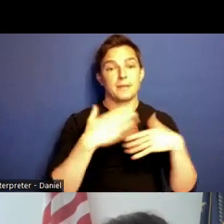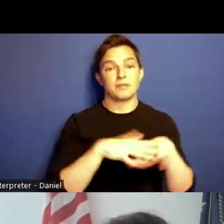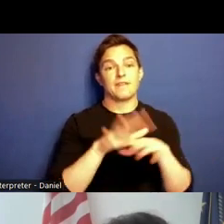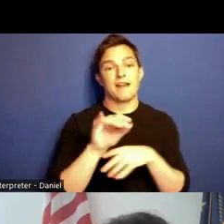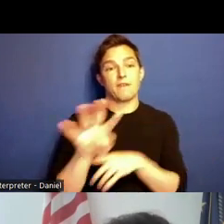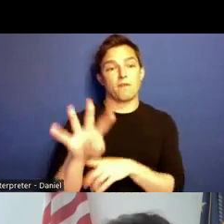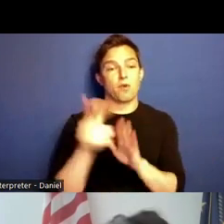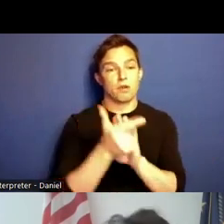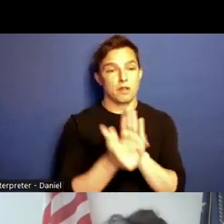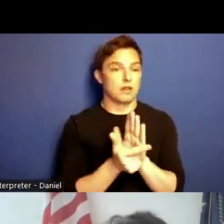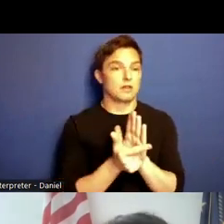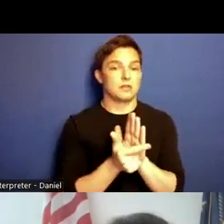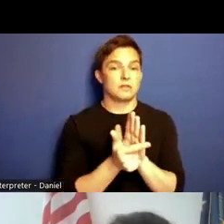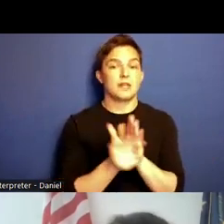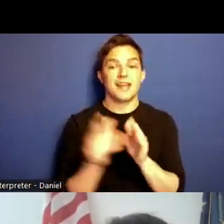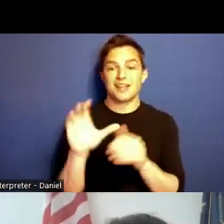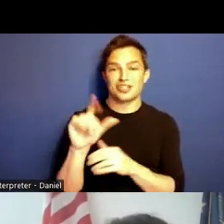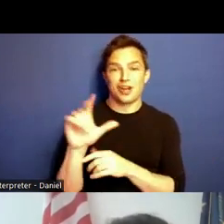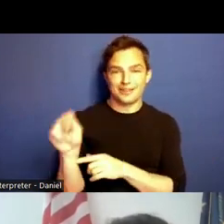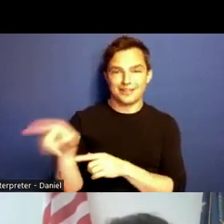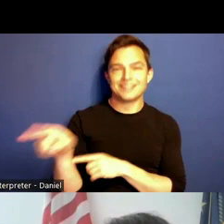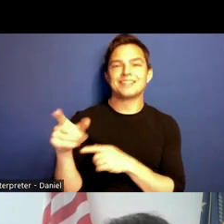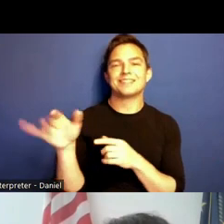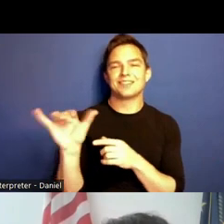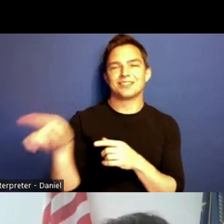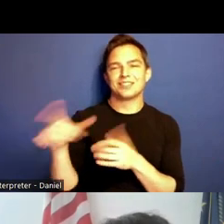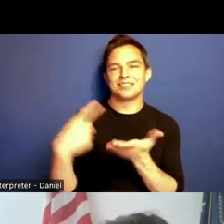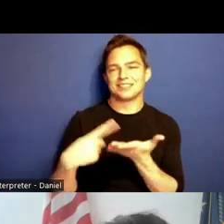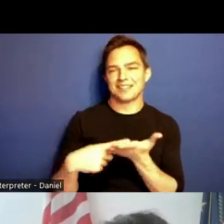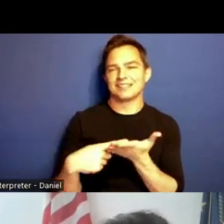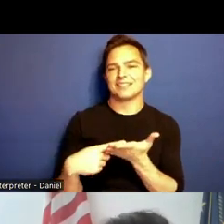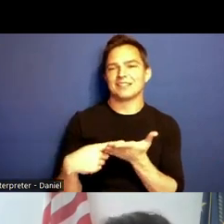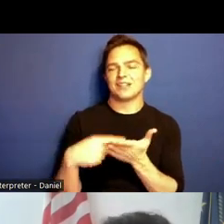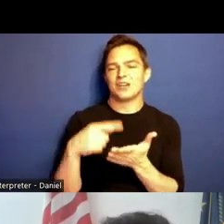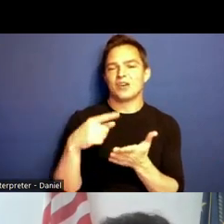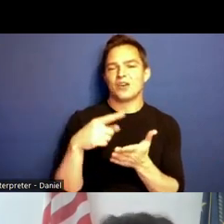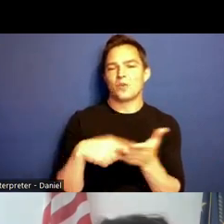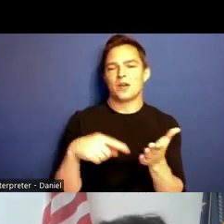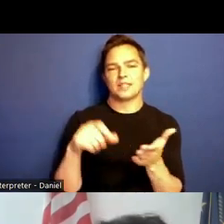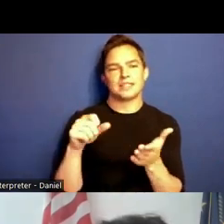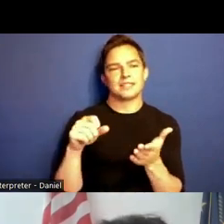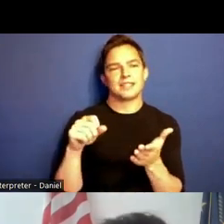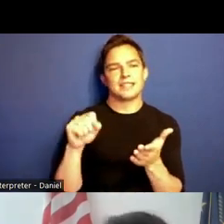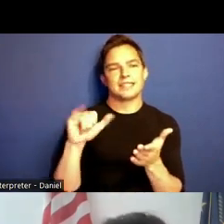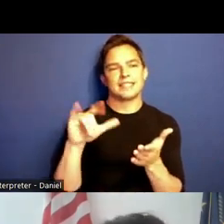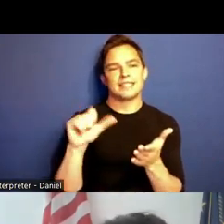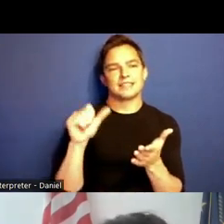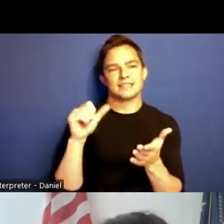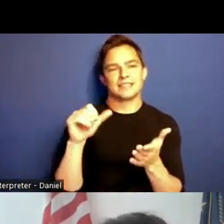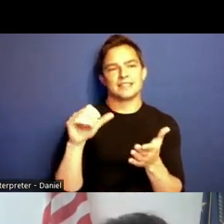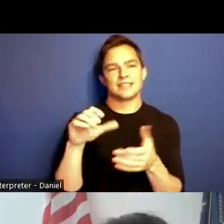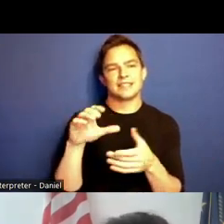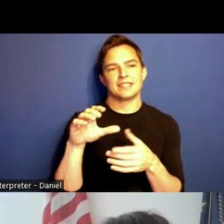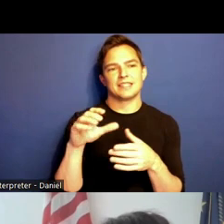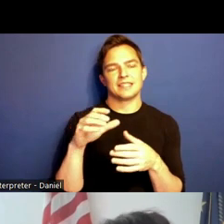504 regulations. And Colleen, who discussed what SILs did for people back then, how they came to